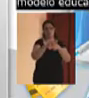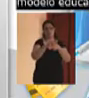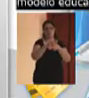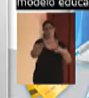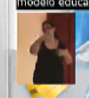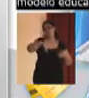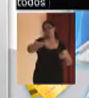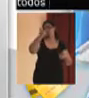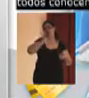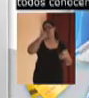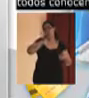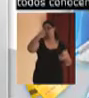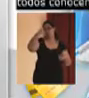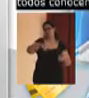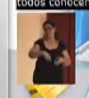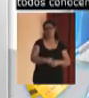was